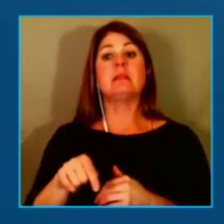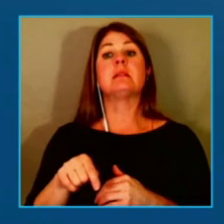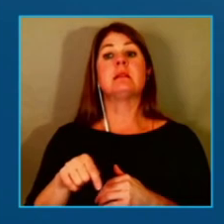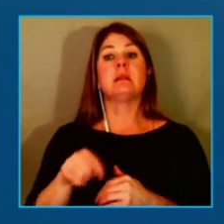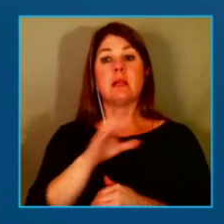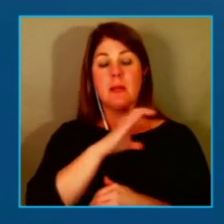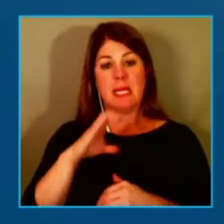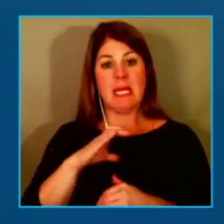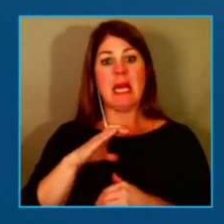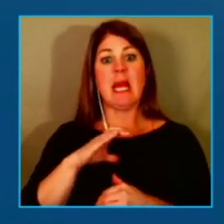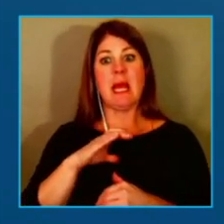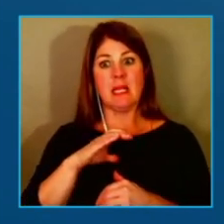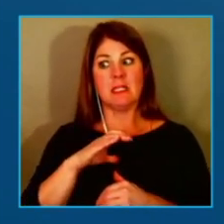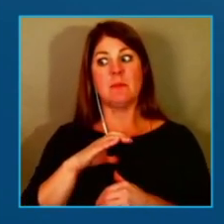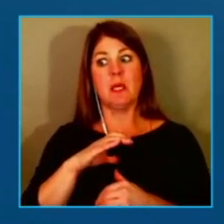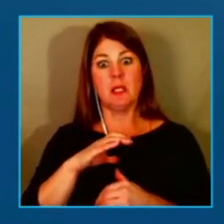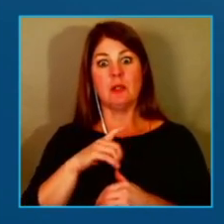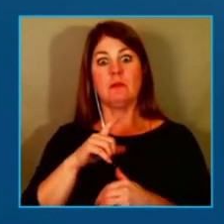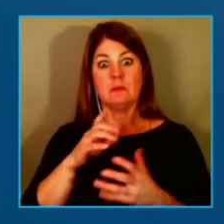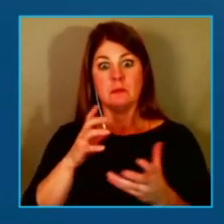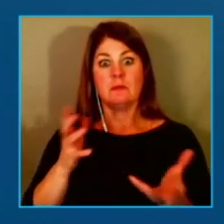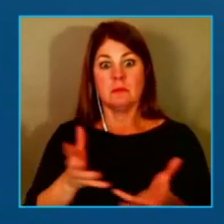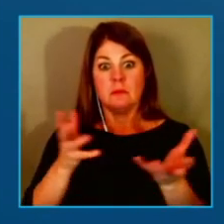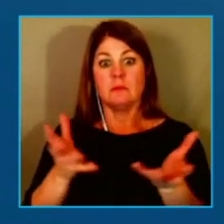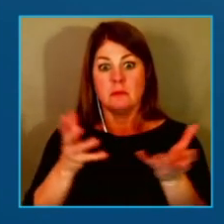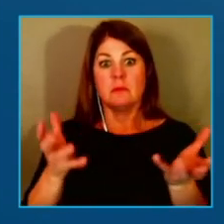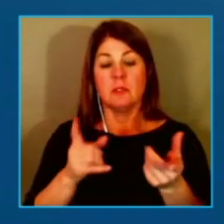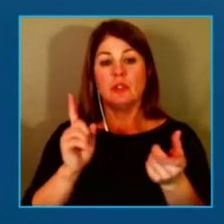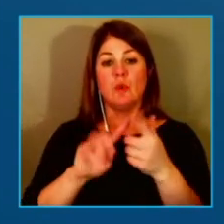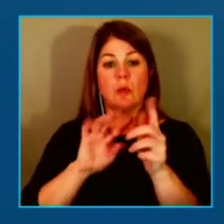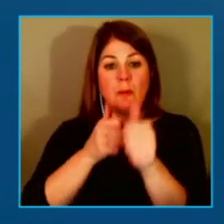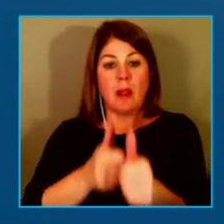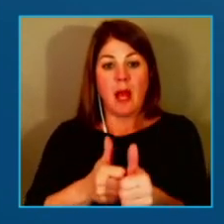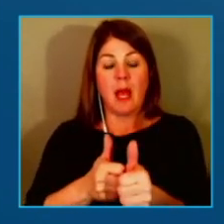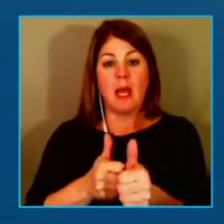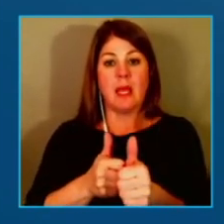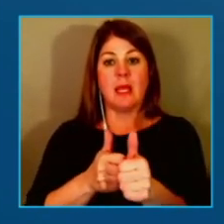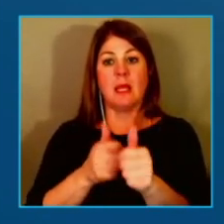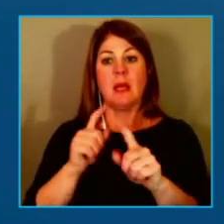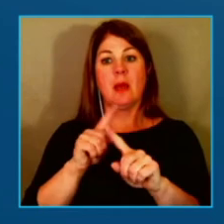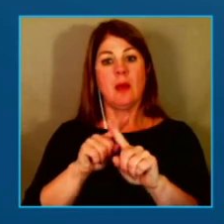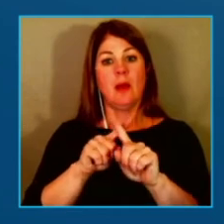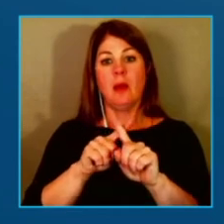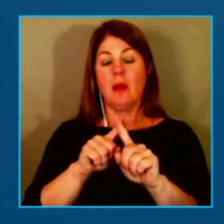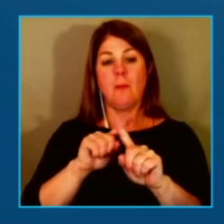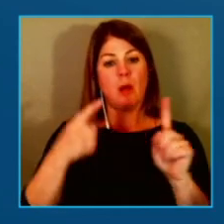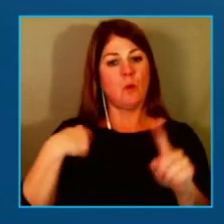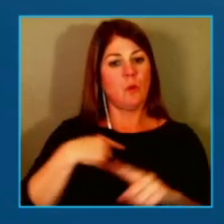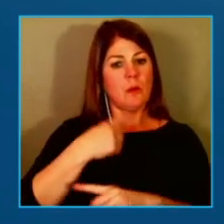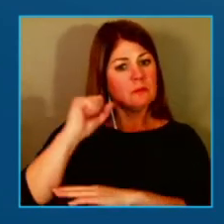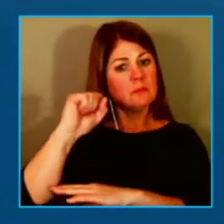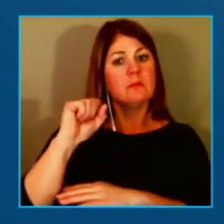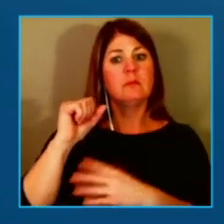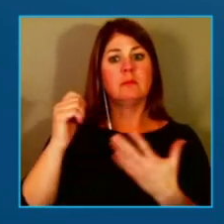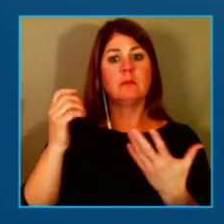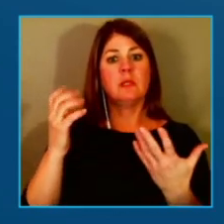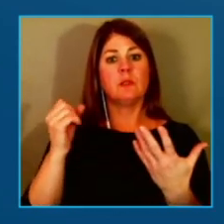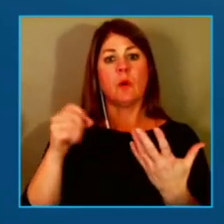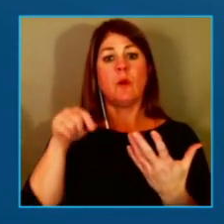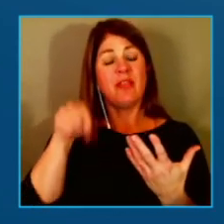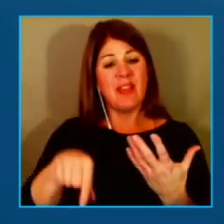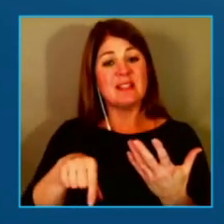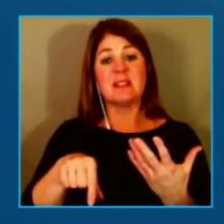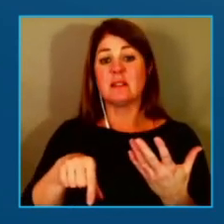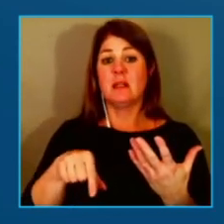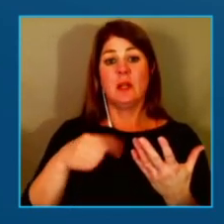into complying with the charter. This is not something, this is no kumbaya that occurred. This was kicking and